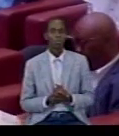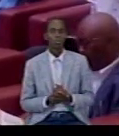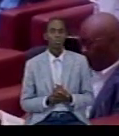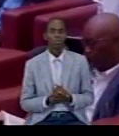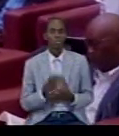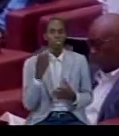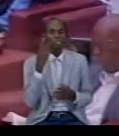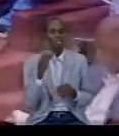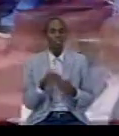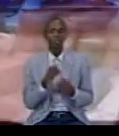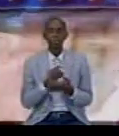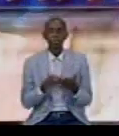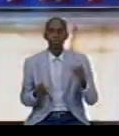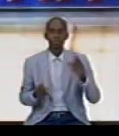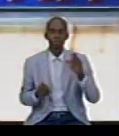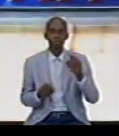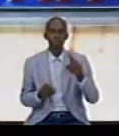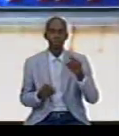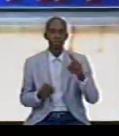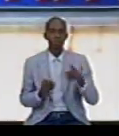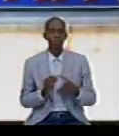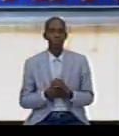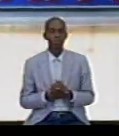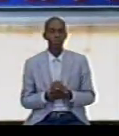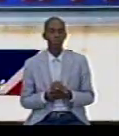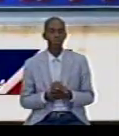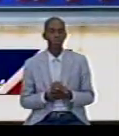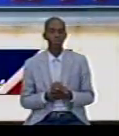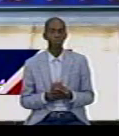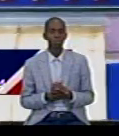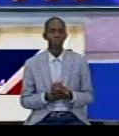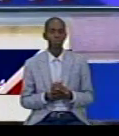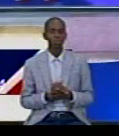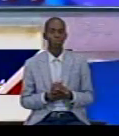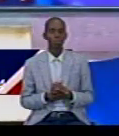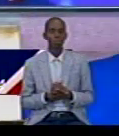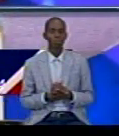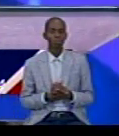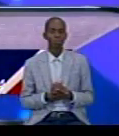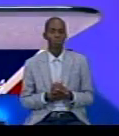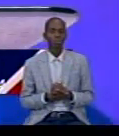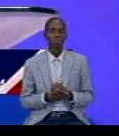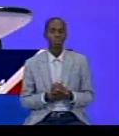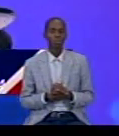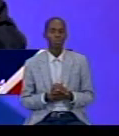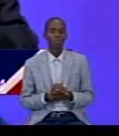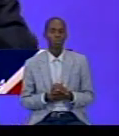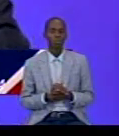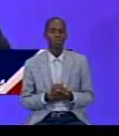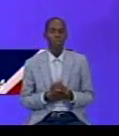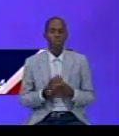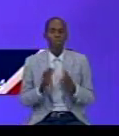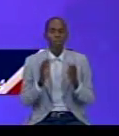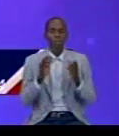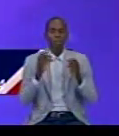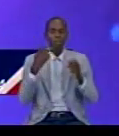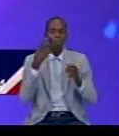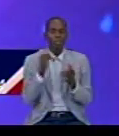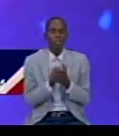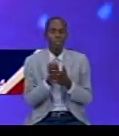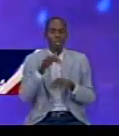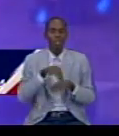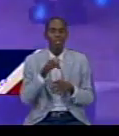chapter 11, reading from verse 25. Matthew 11, verse 25. At that time